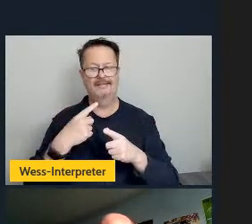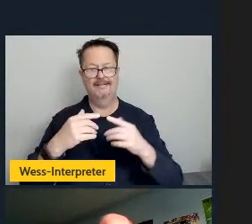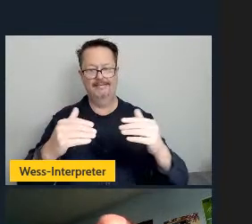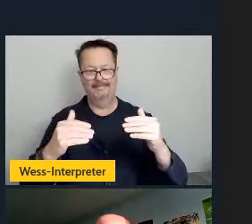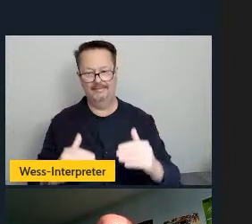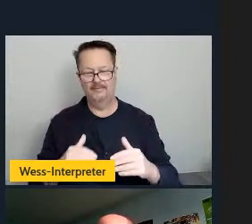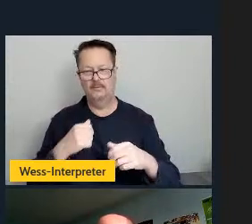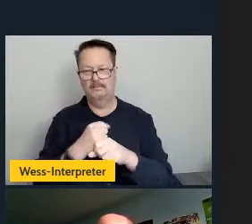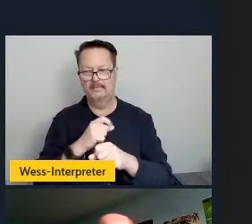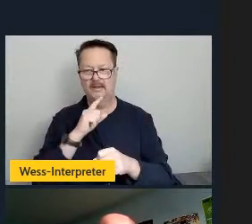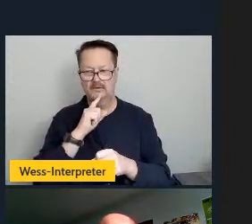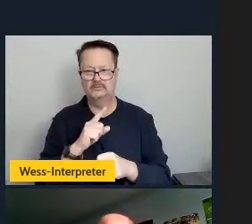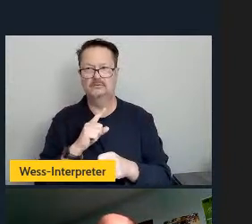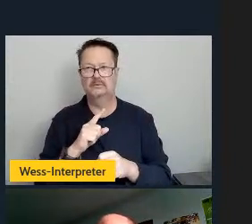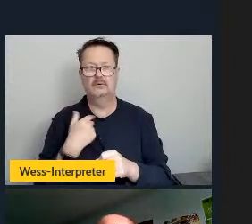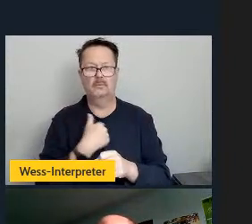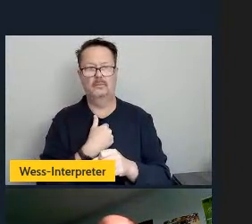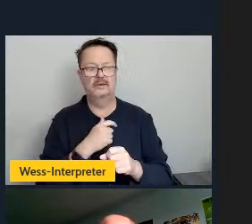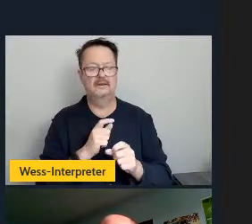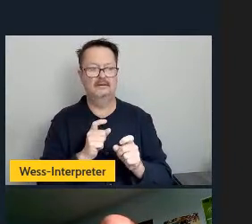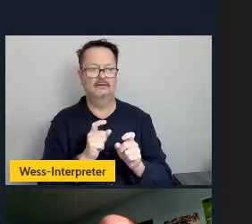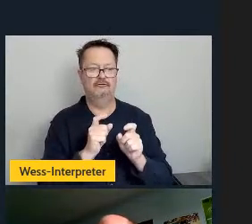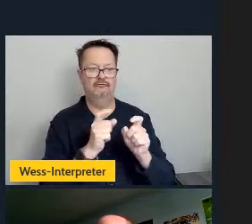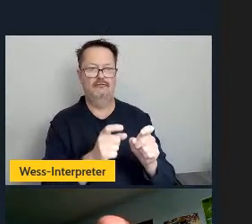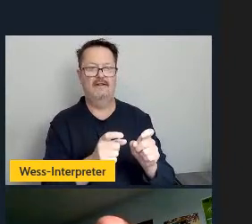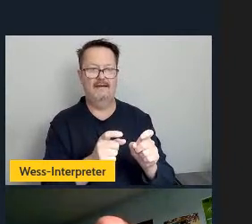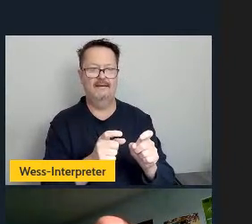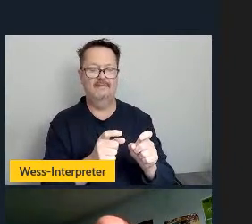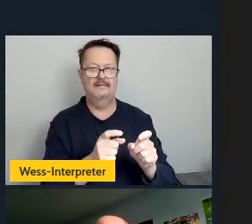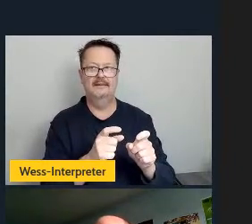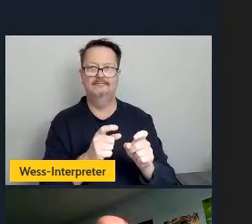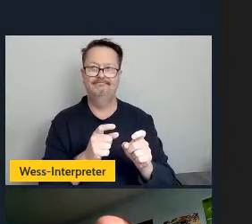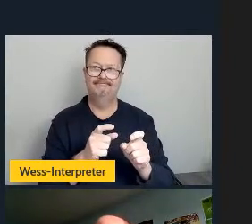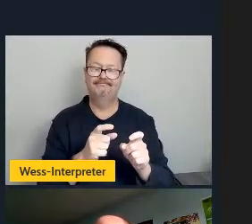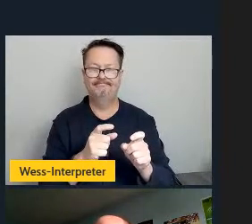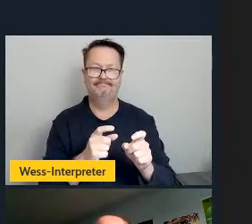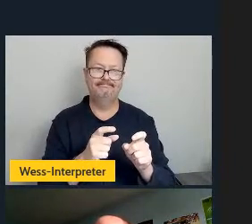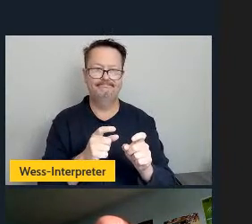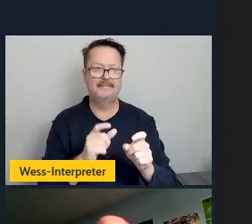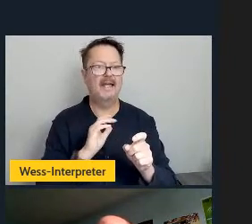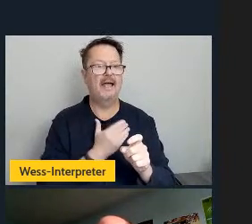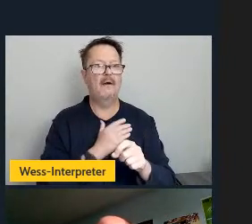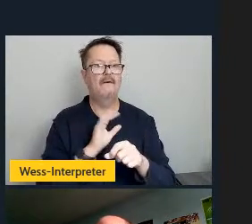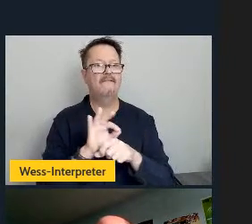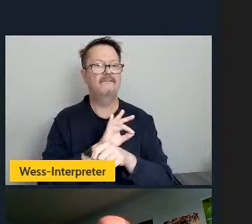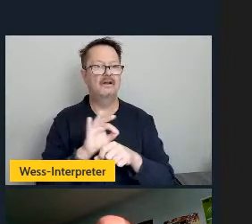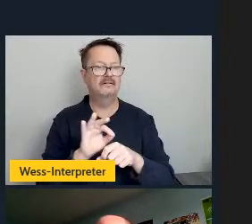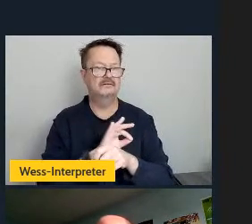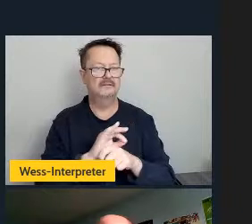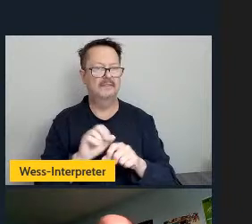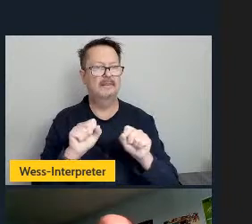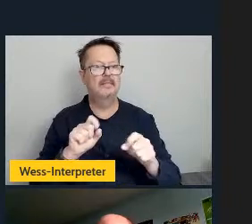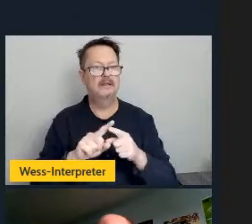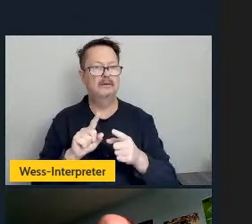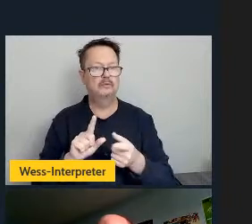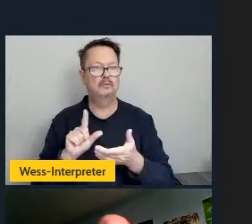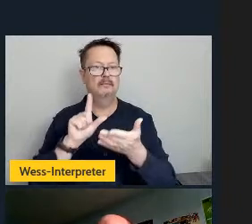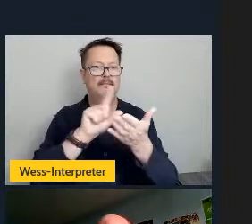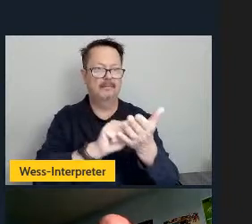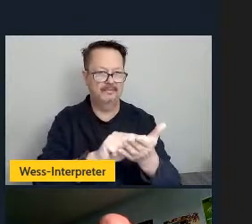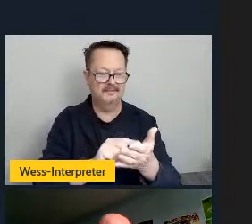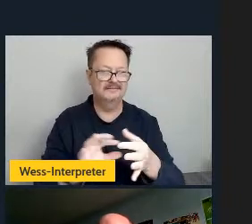make sure we grant our function the ability to publish to